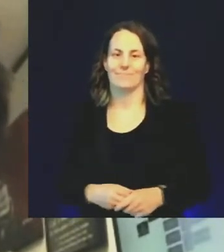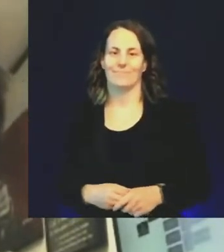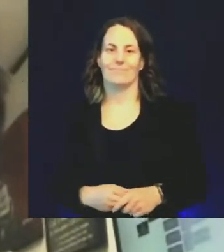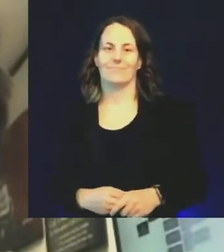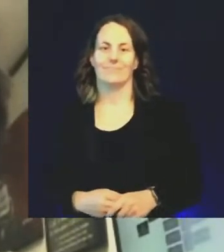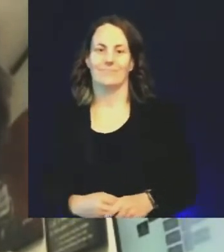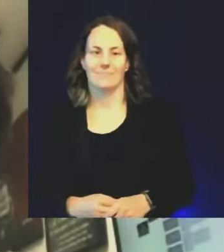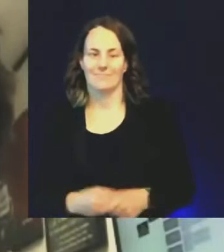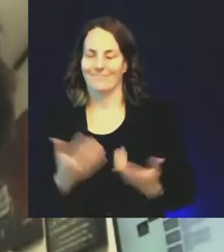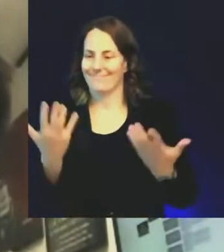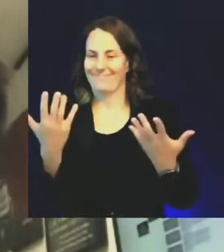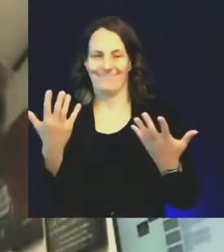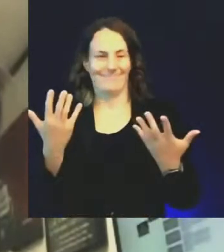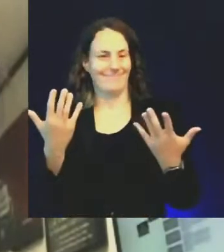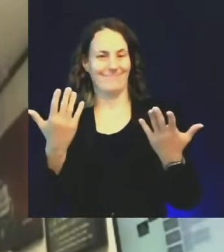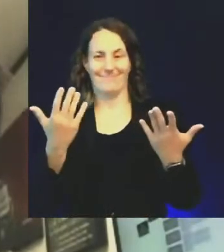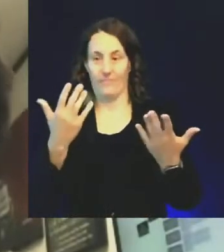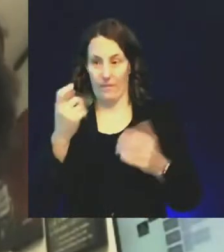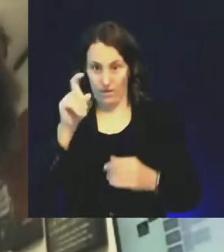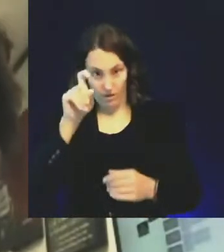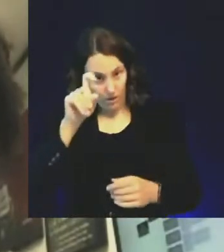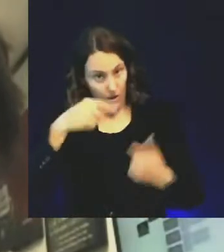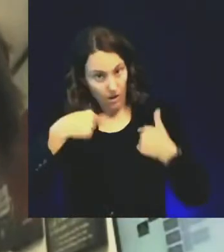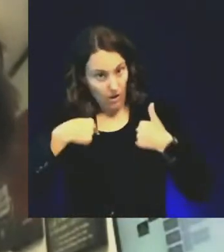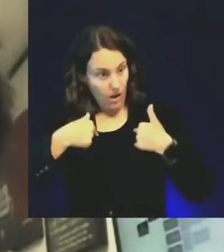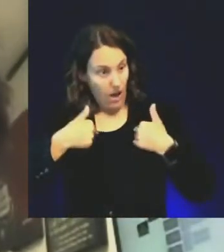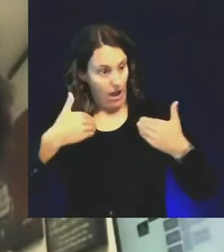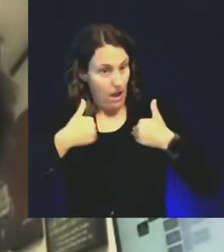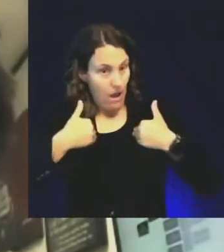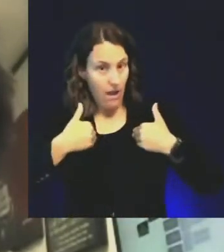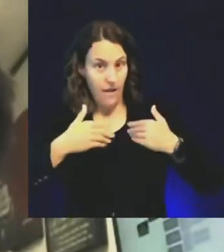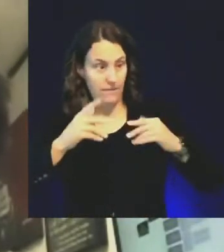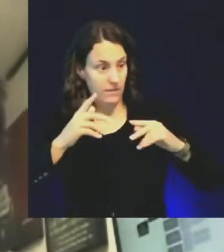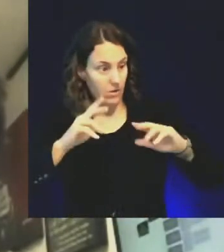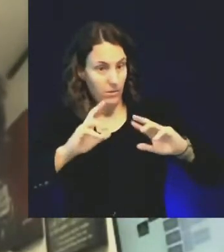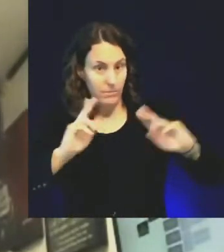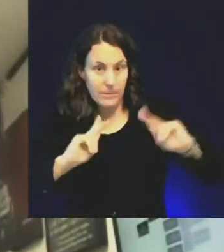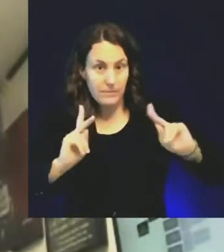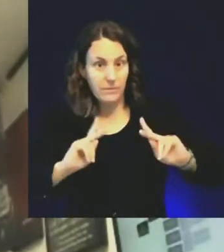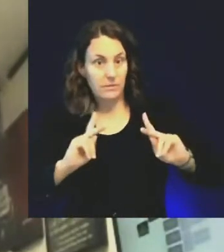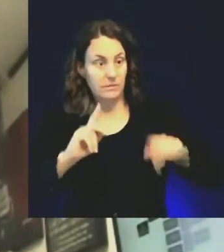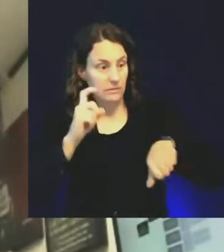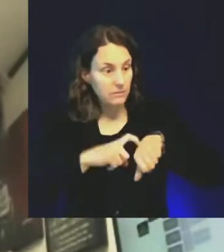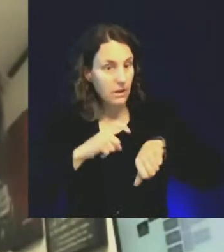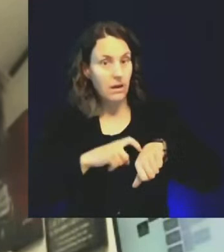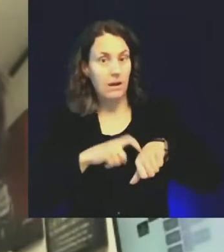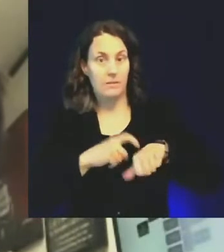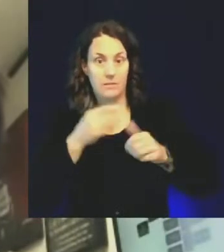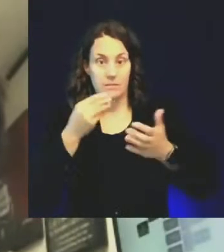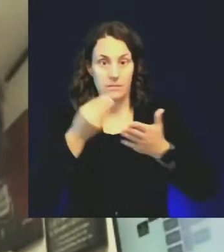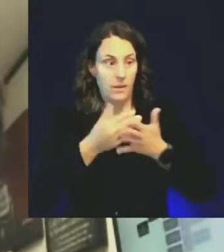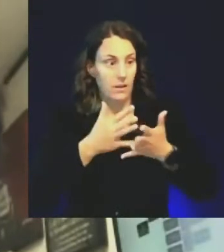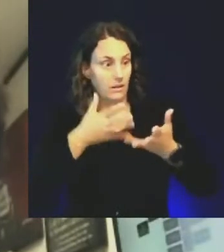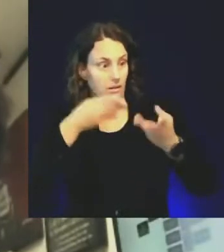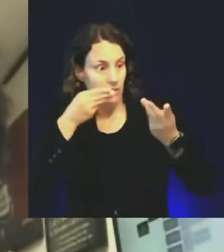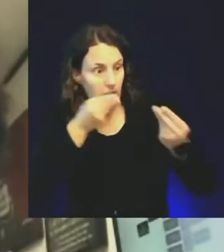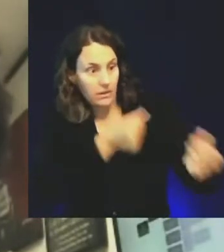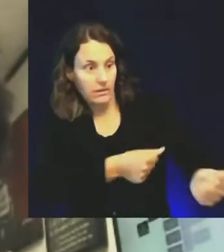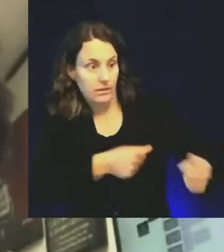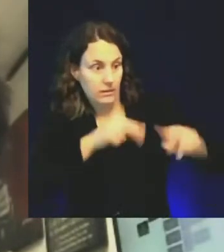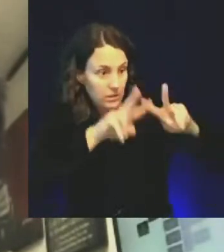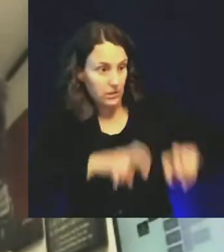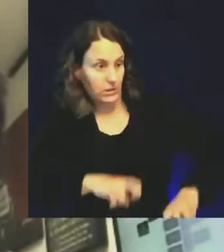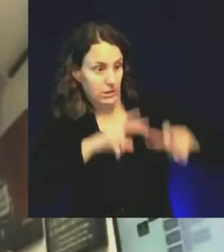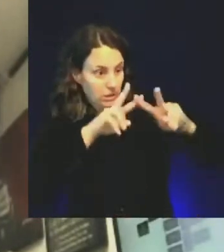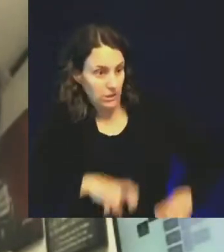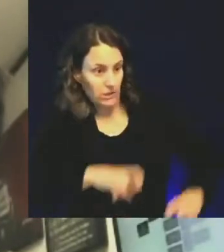relatively sophisticated testing to give us that information. And I think all health departments and CDC are trying to figure that out right now. But I'd say right now we're testing